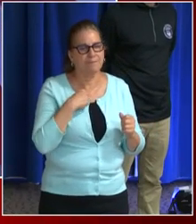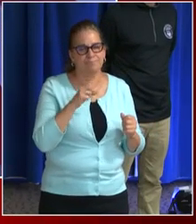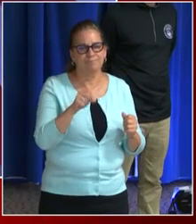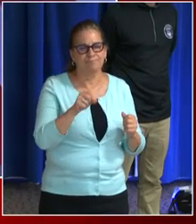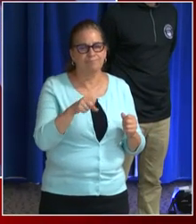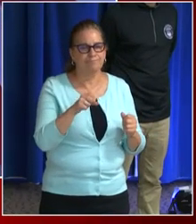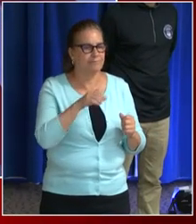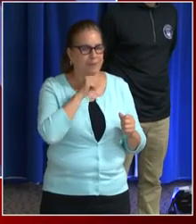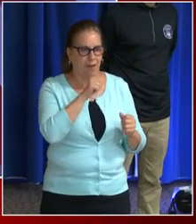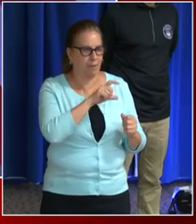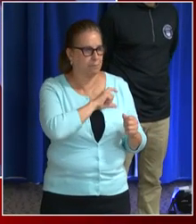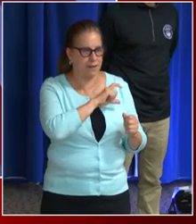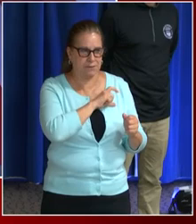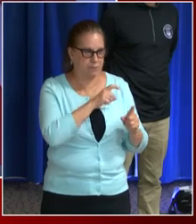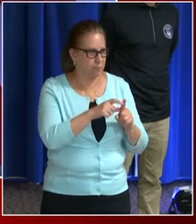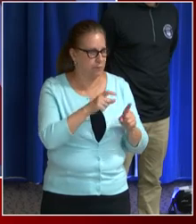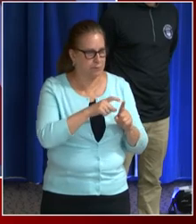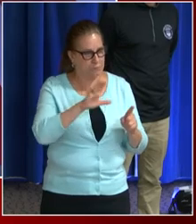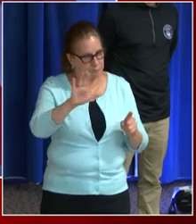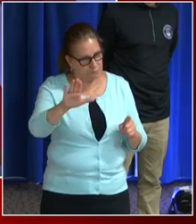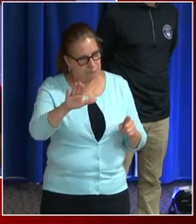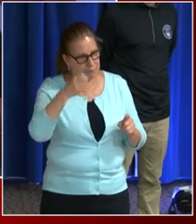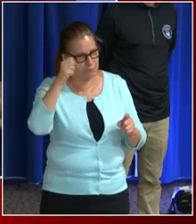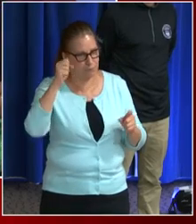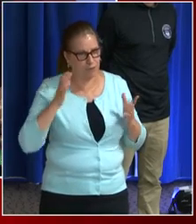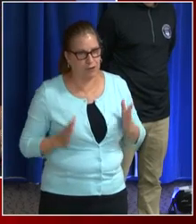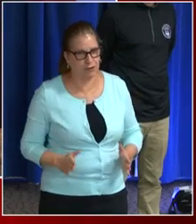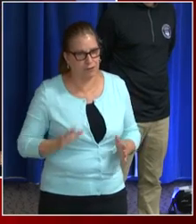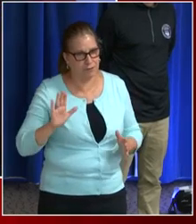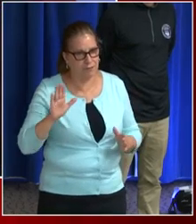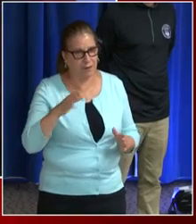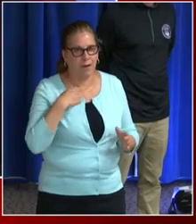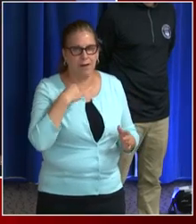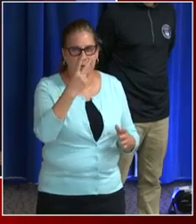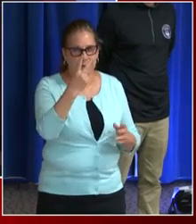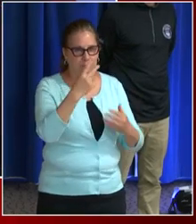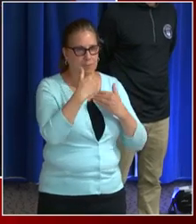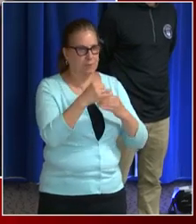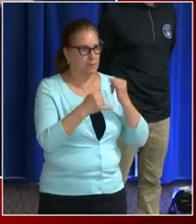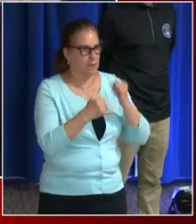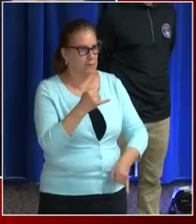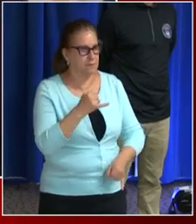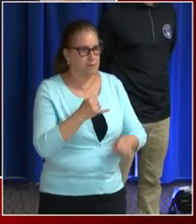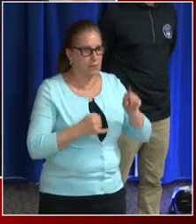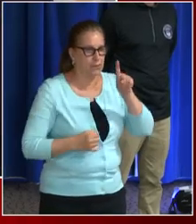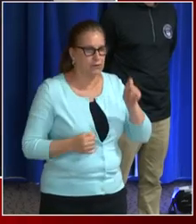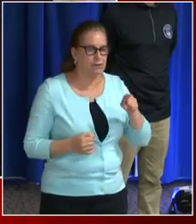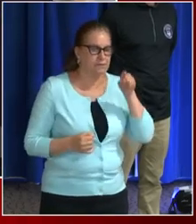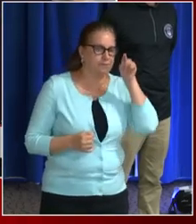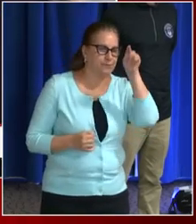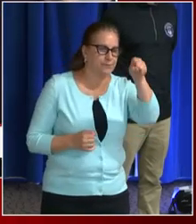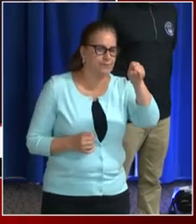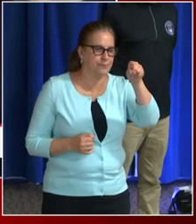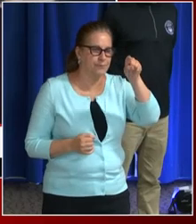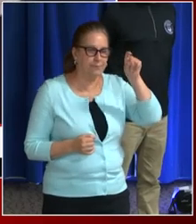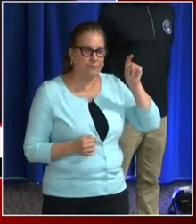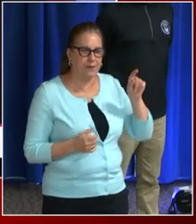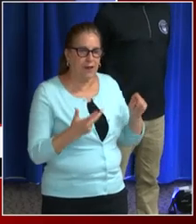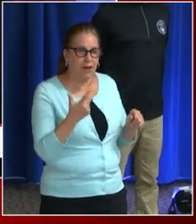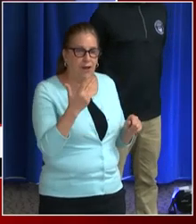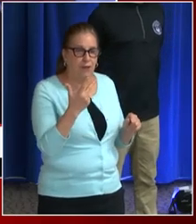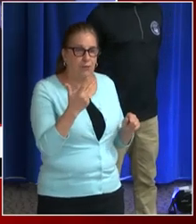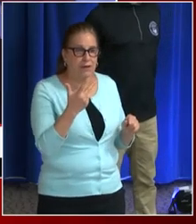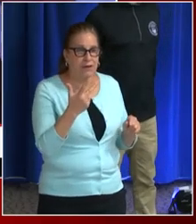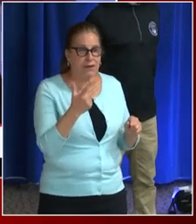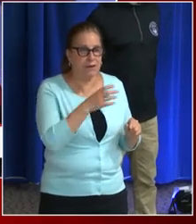police munition. A couple last questions, guys. Yes, sir. So I think the count now is 3 council members have asked you or called